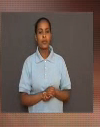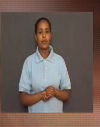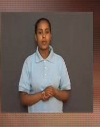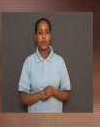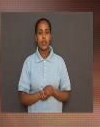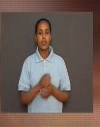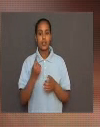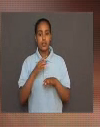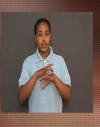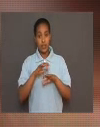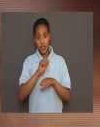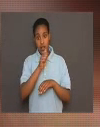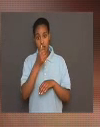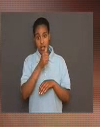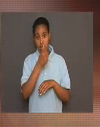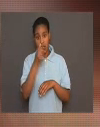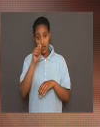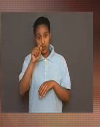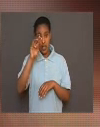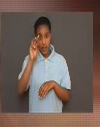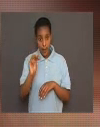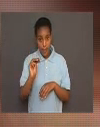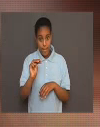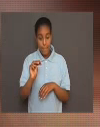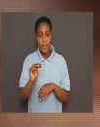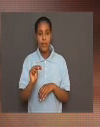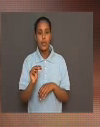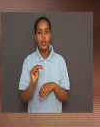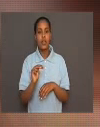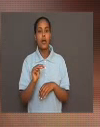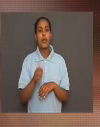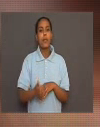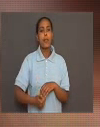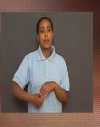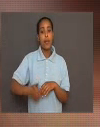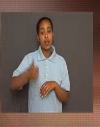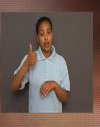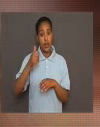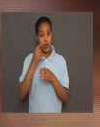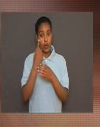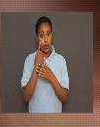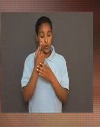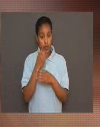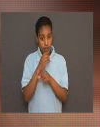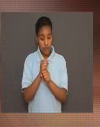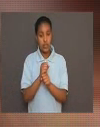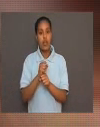The Earth's atmosphere, in case you were wondering, mainly contains